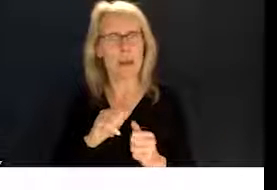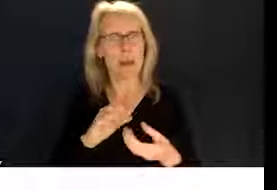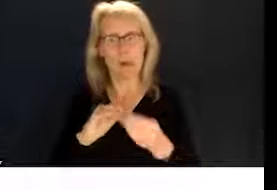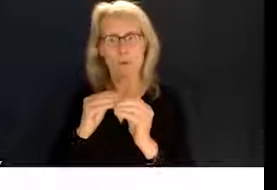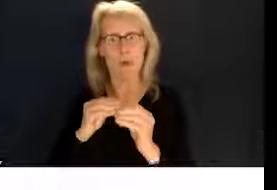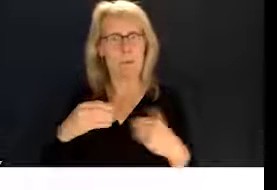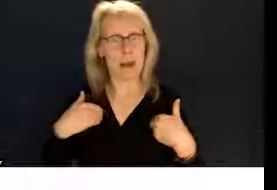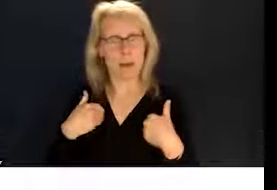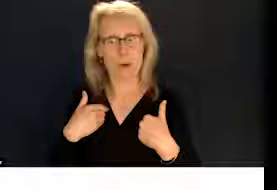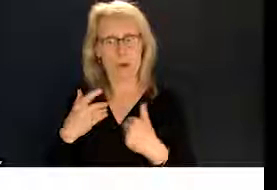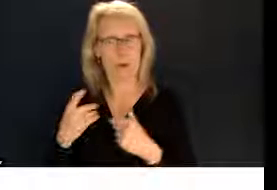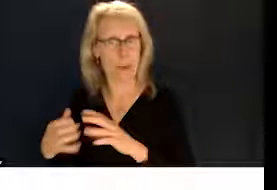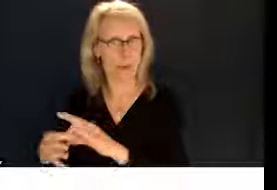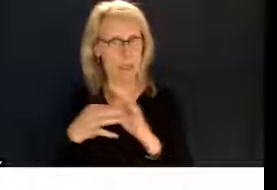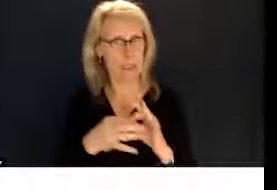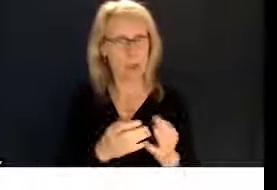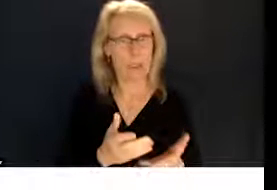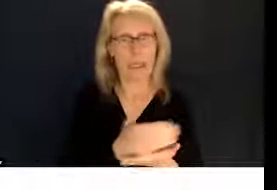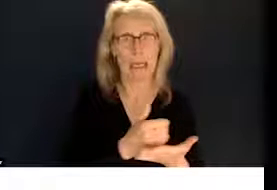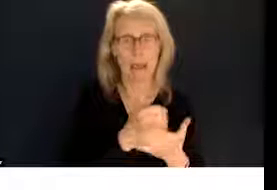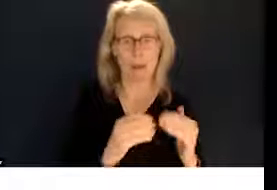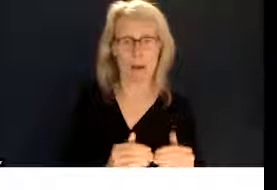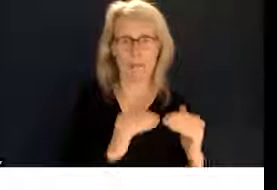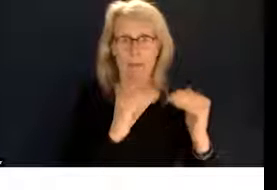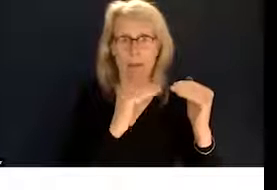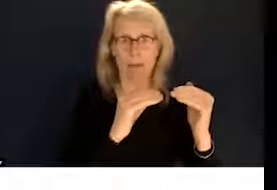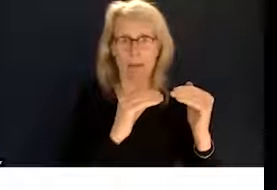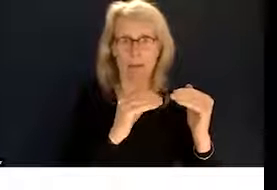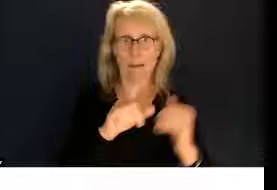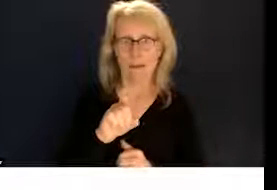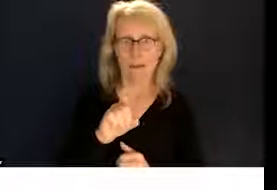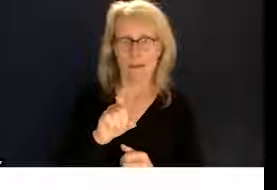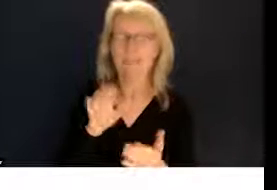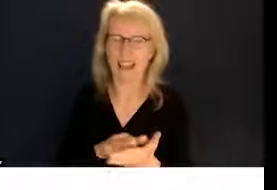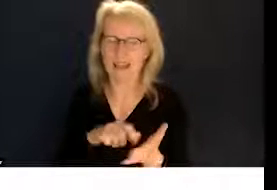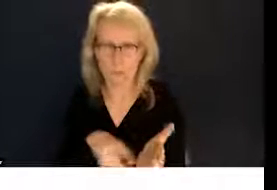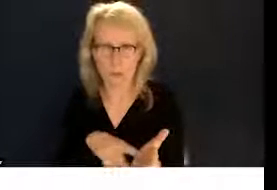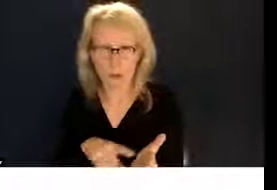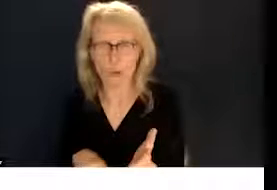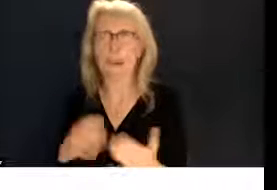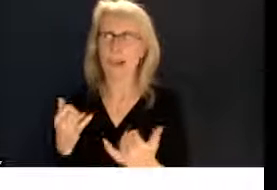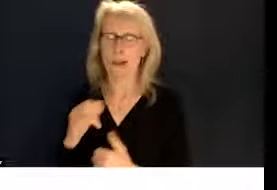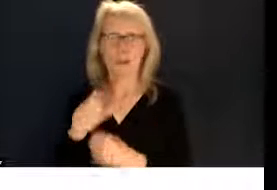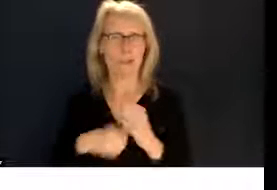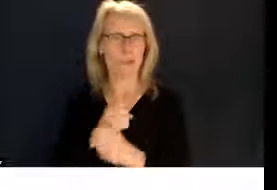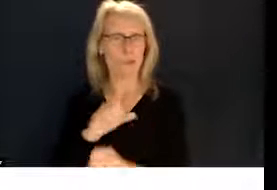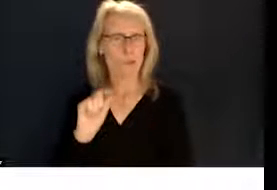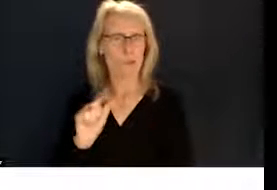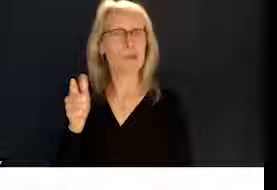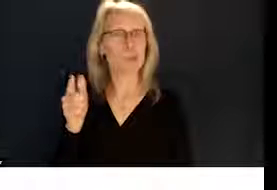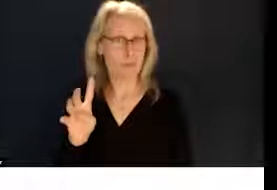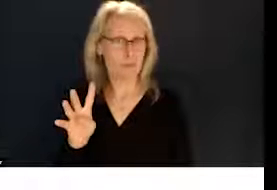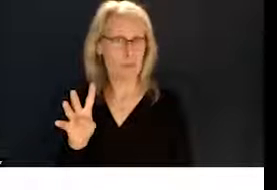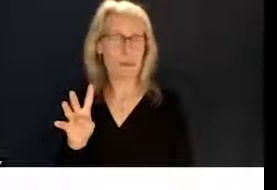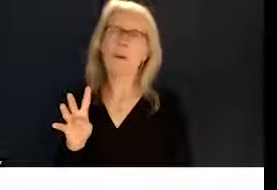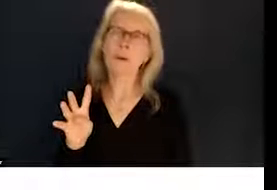of income gradients. Now, it should be noted that now in the year 2024, we've moved in